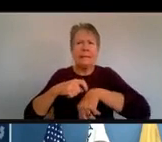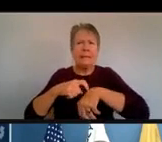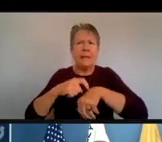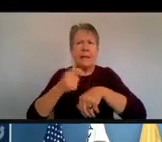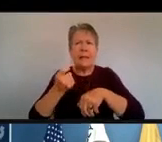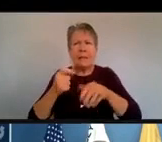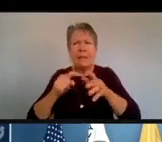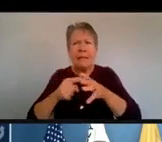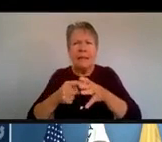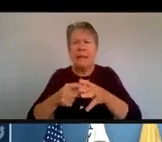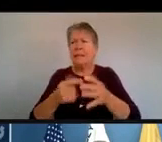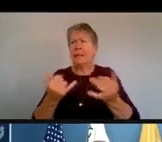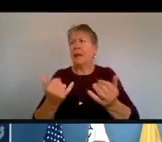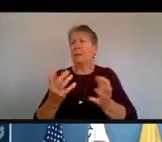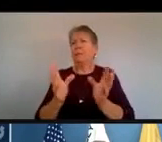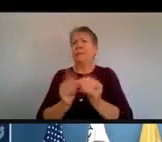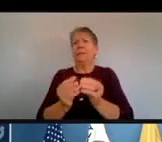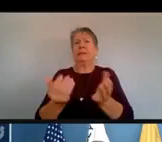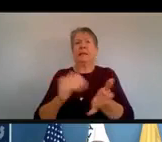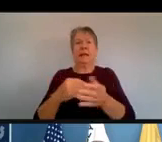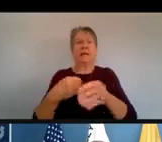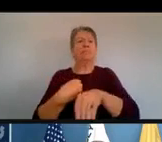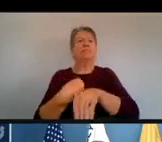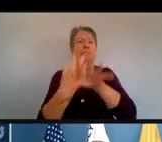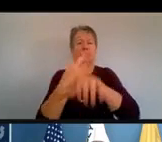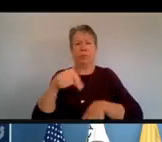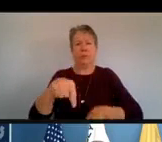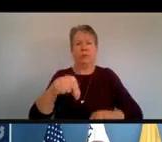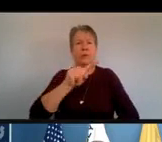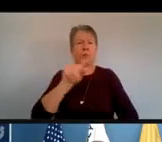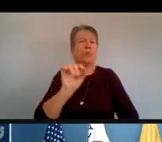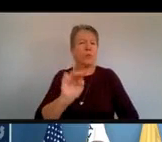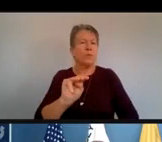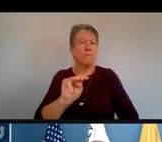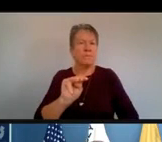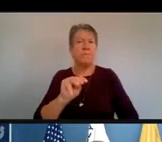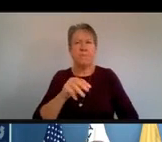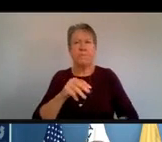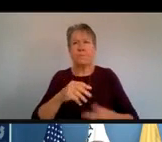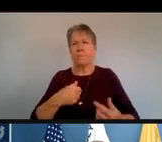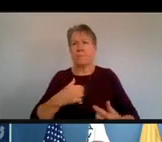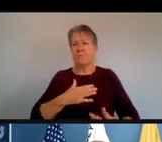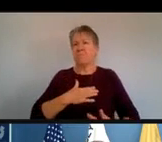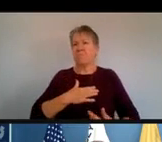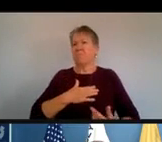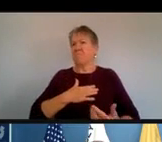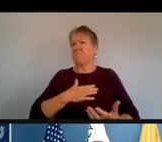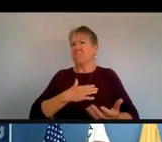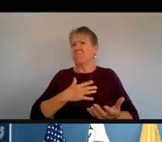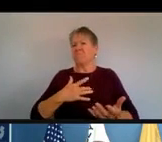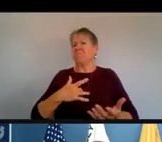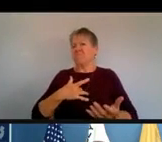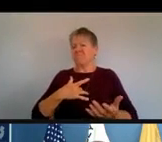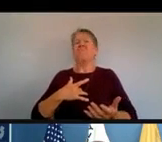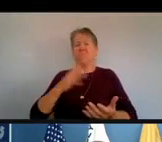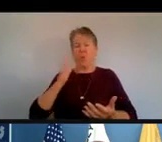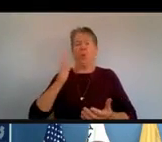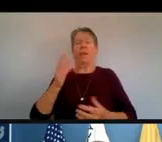today. Um, and my guess is we'll be doing the same thing on Thursday. So we're back to our Monday,